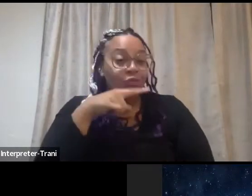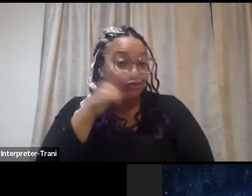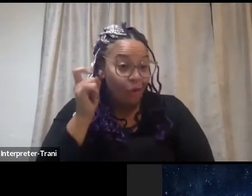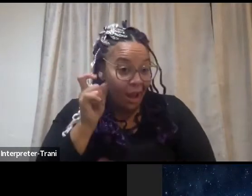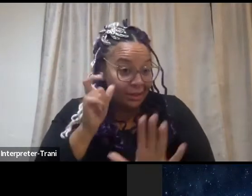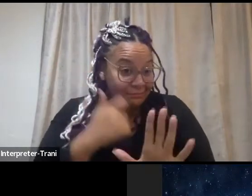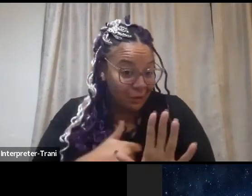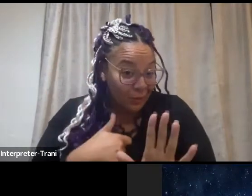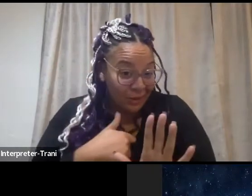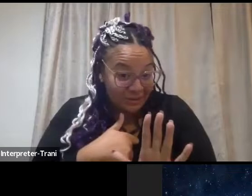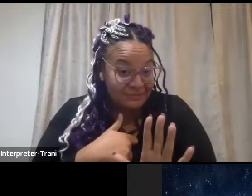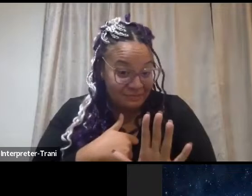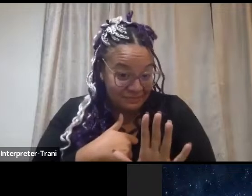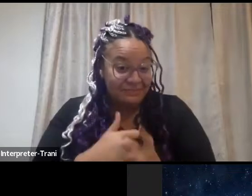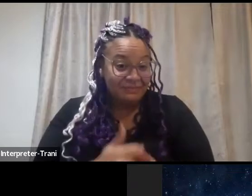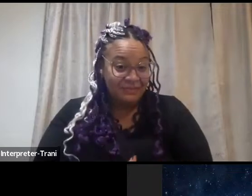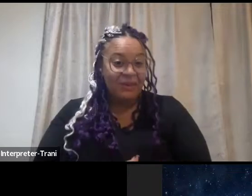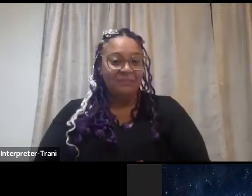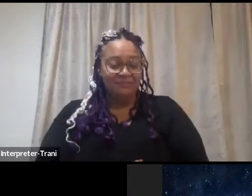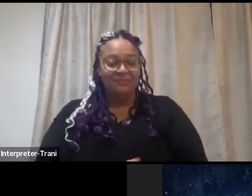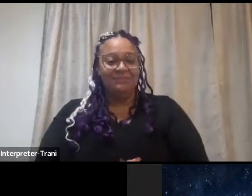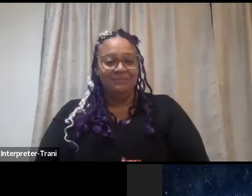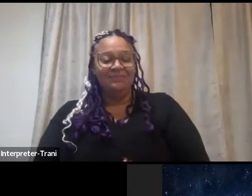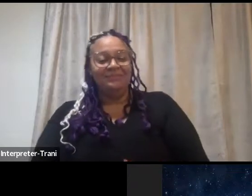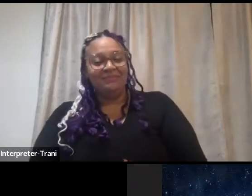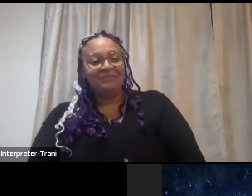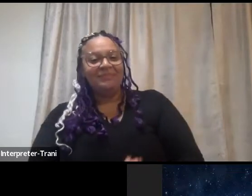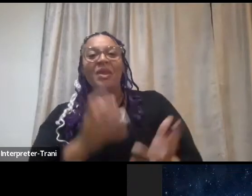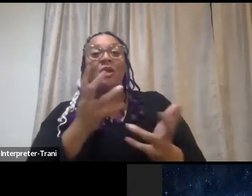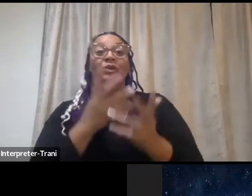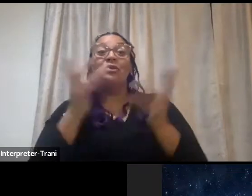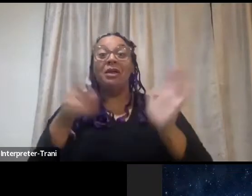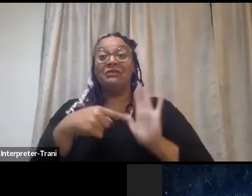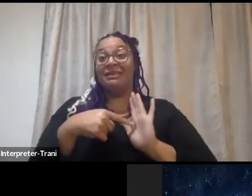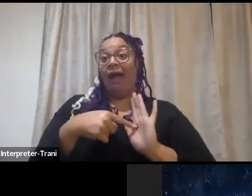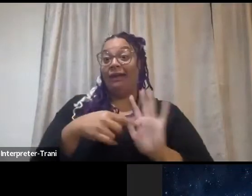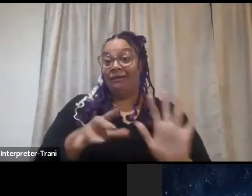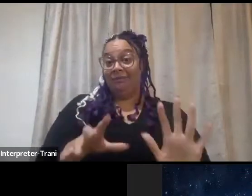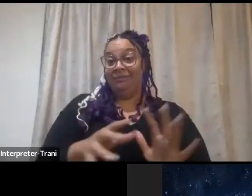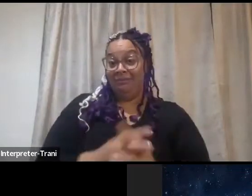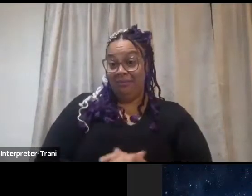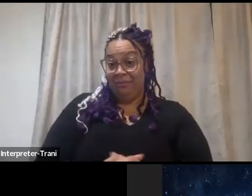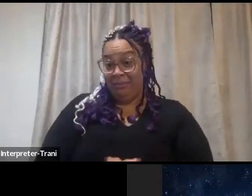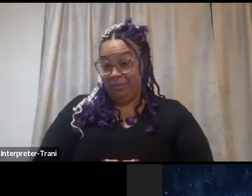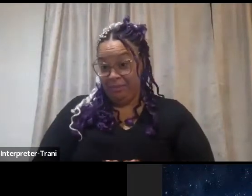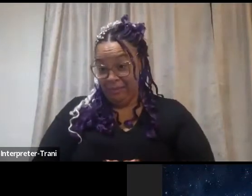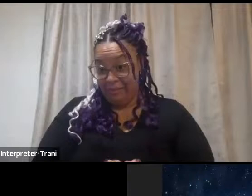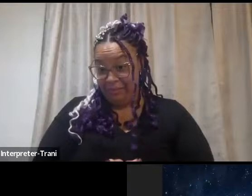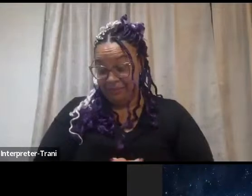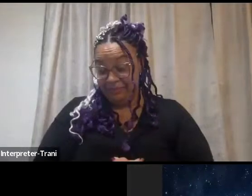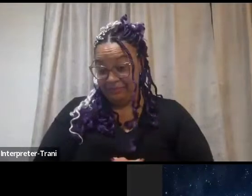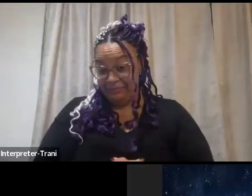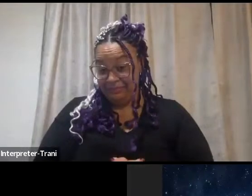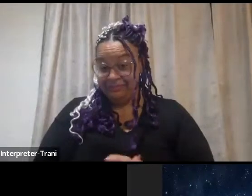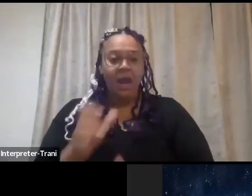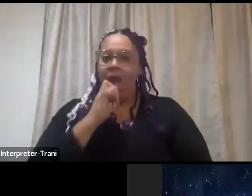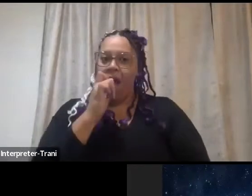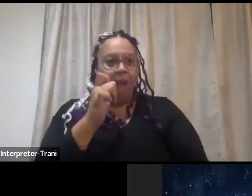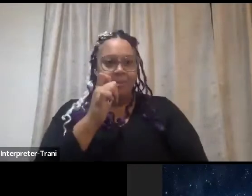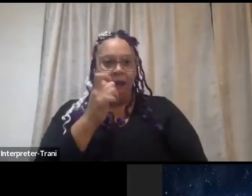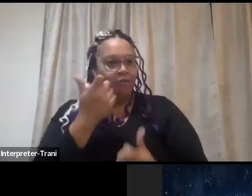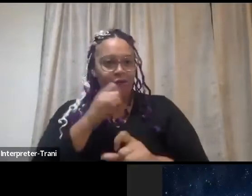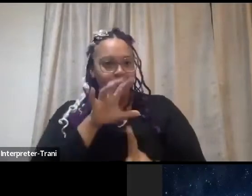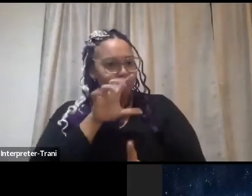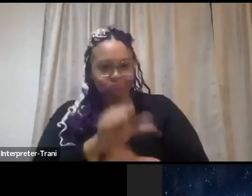as a it's too much of a sign. I'm not coming for you.